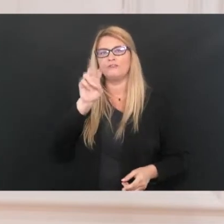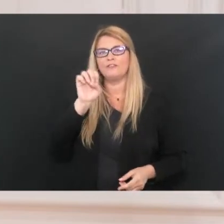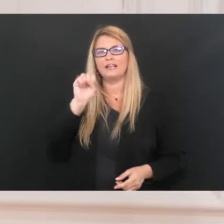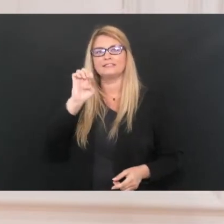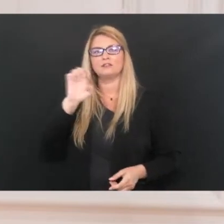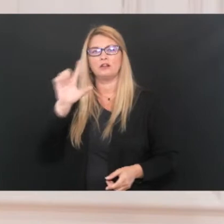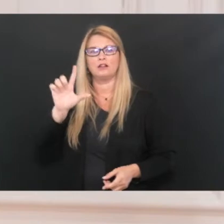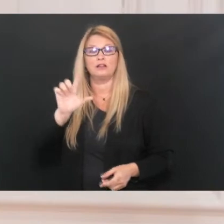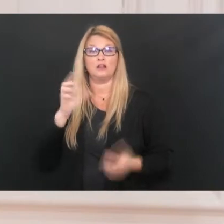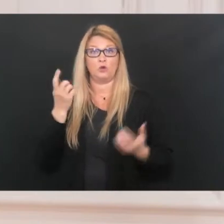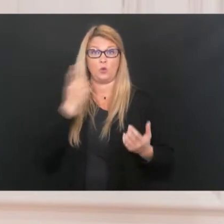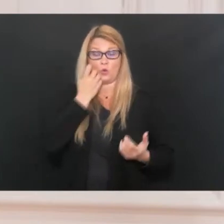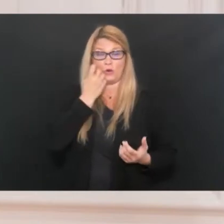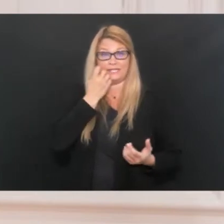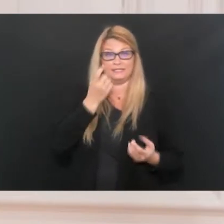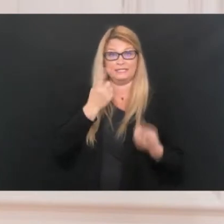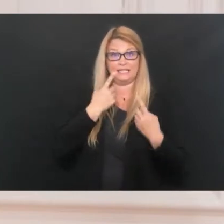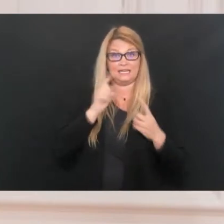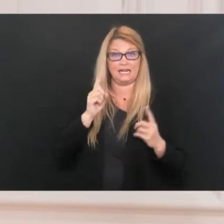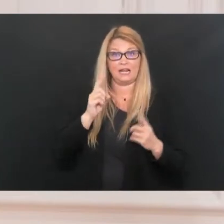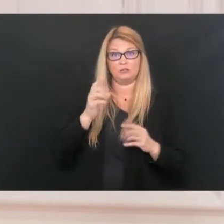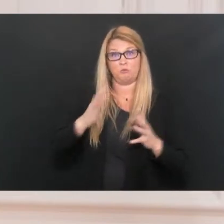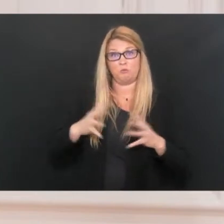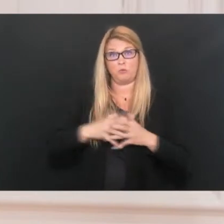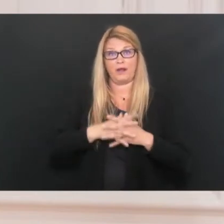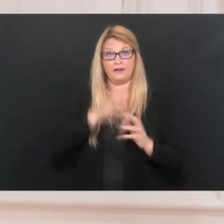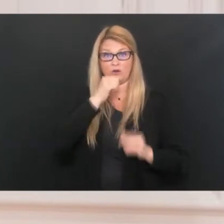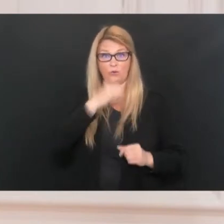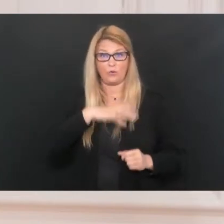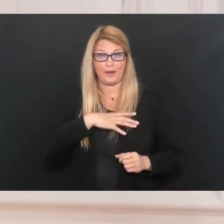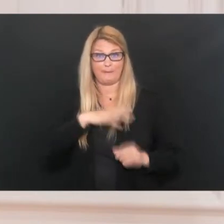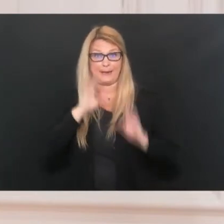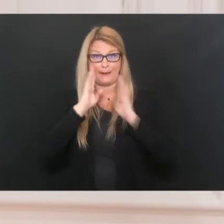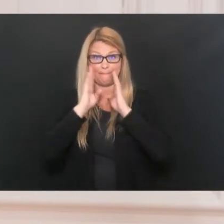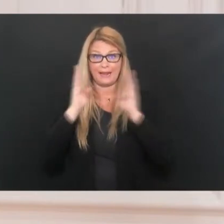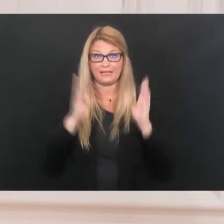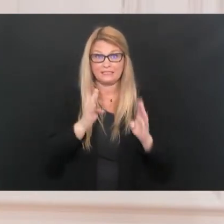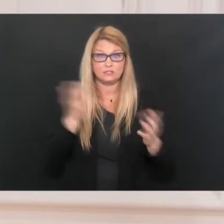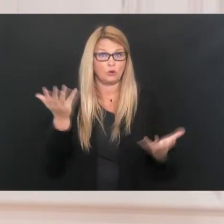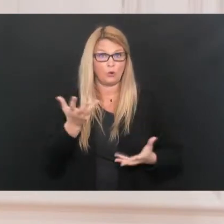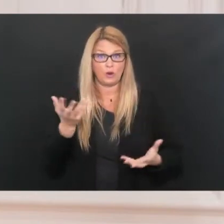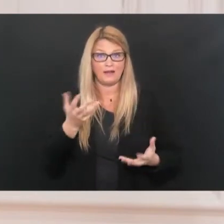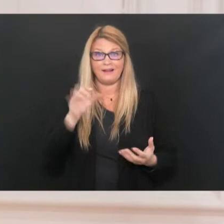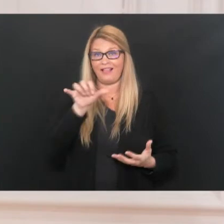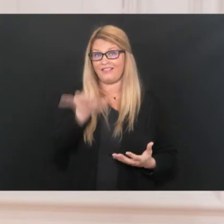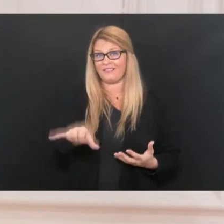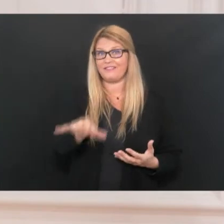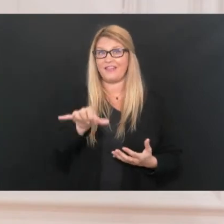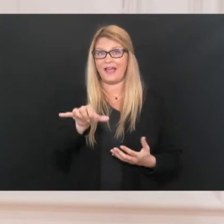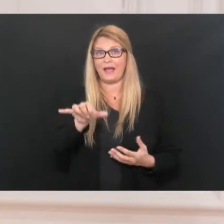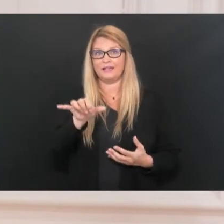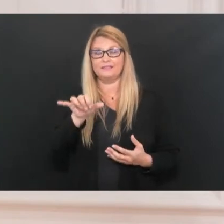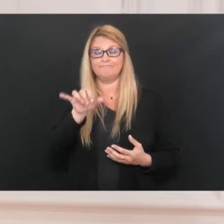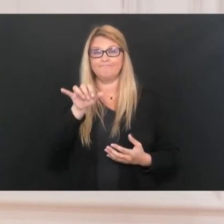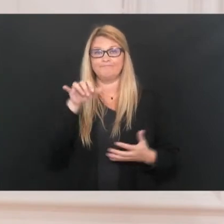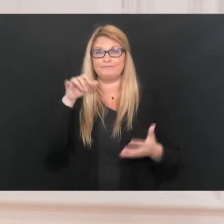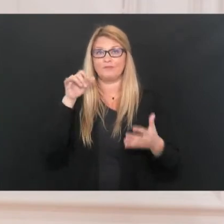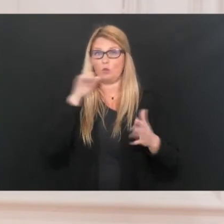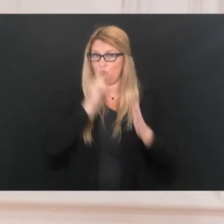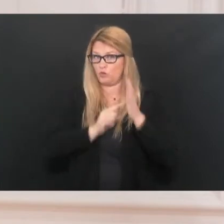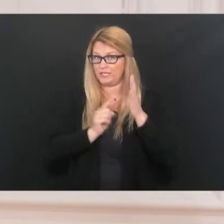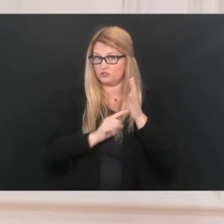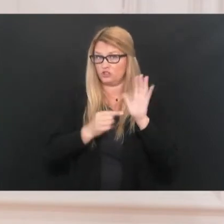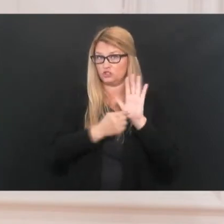very importantly for pregnant women to pay attention to, that this is a multinational study that demonstrated